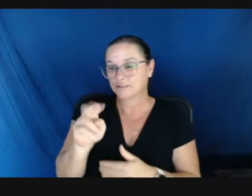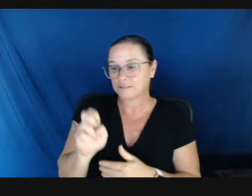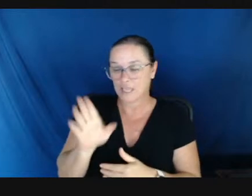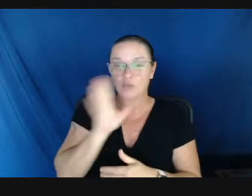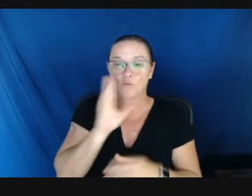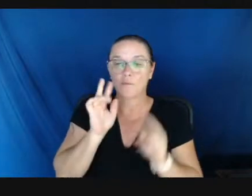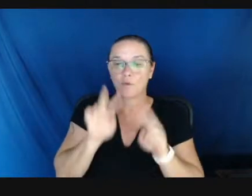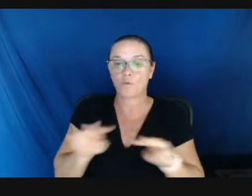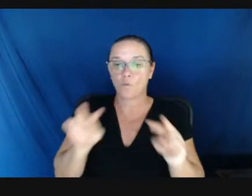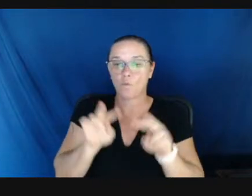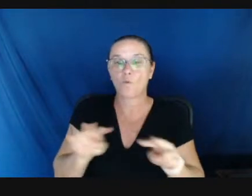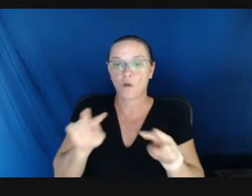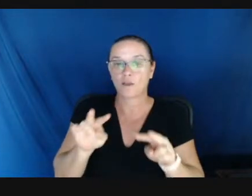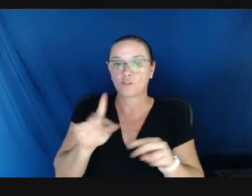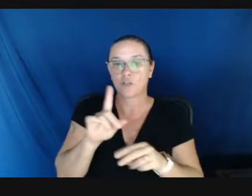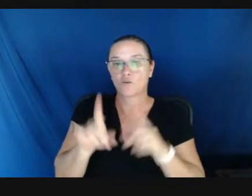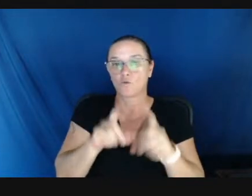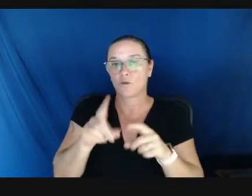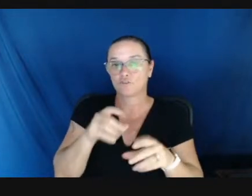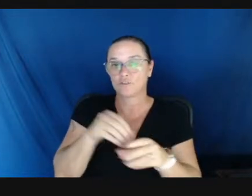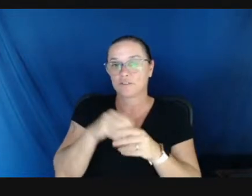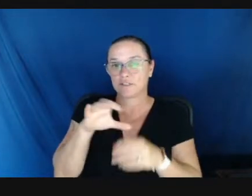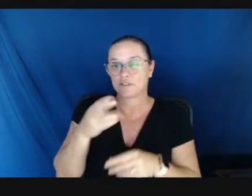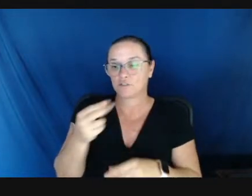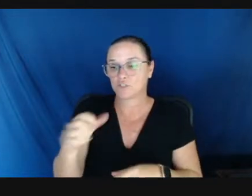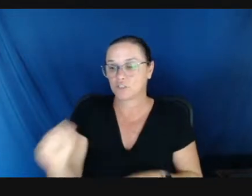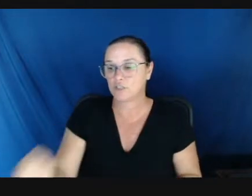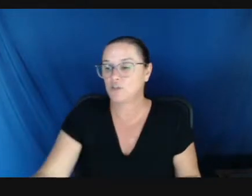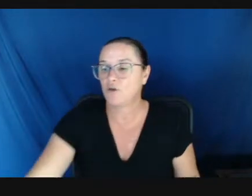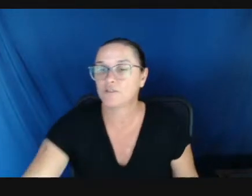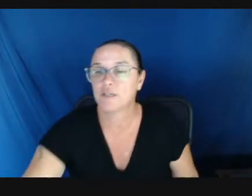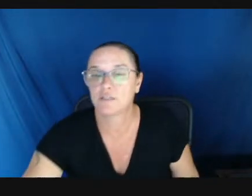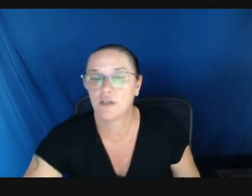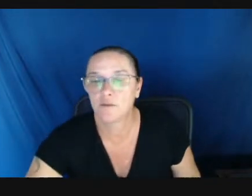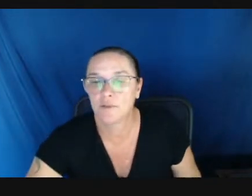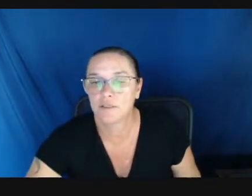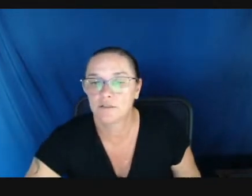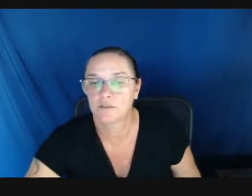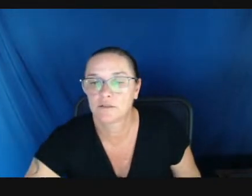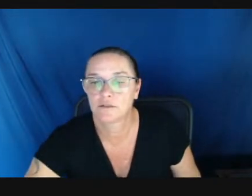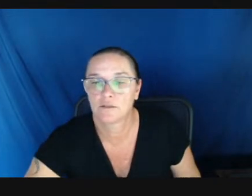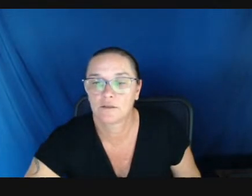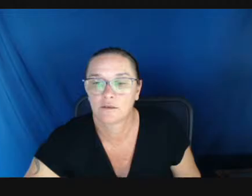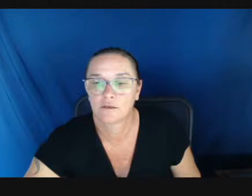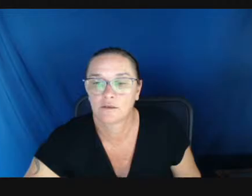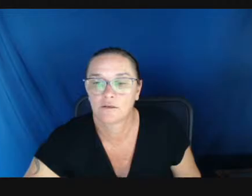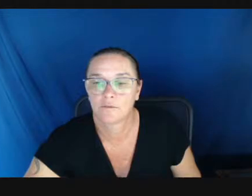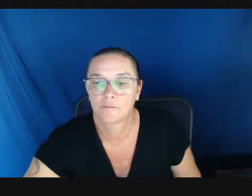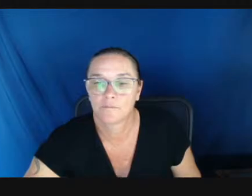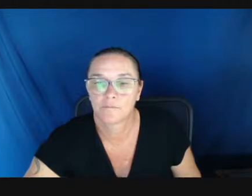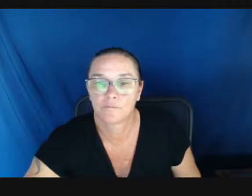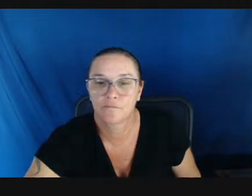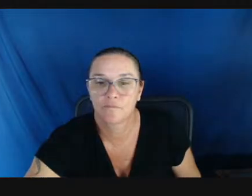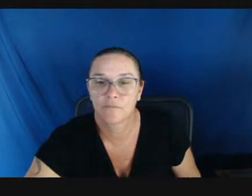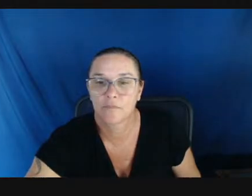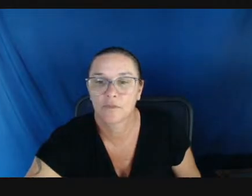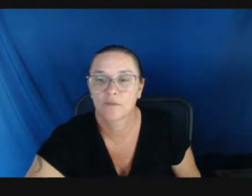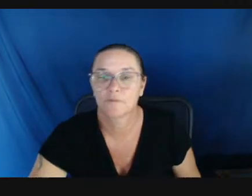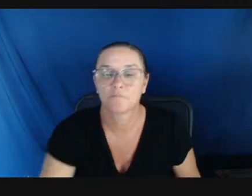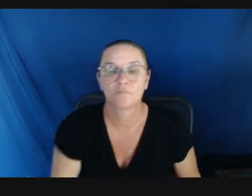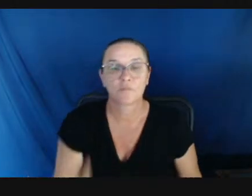questions in the chat, leading discussion there as well, and we can get going with our volcano summary. What do you think,